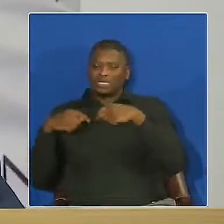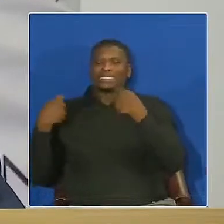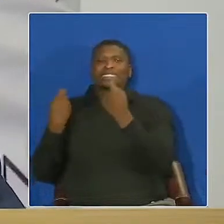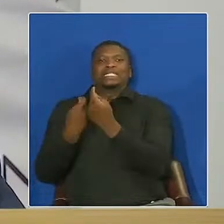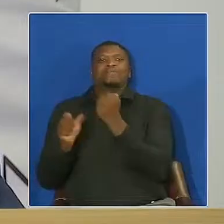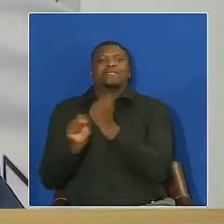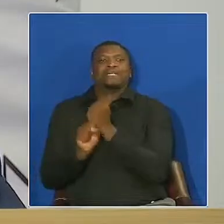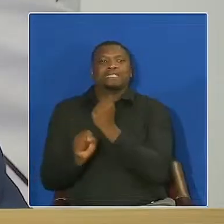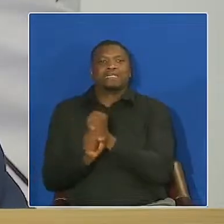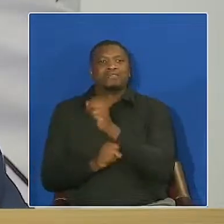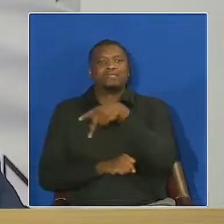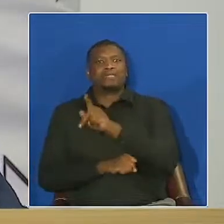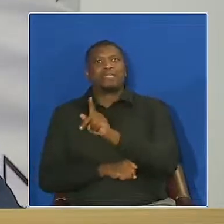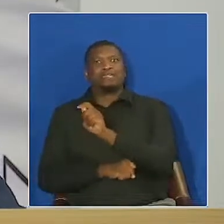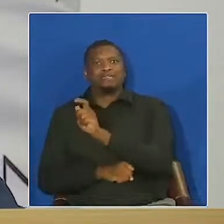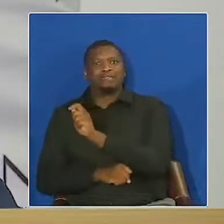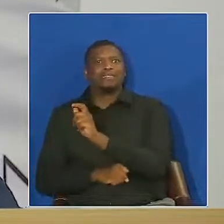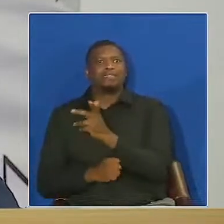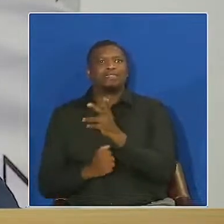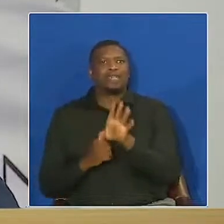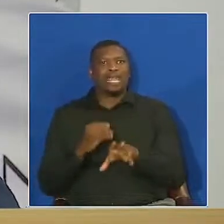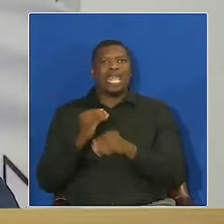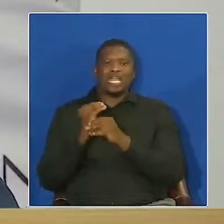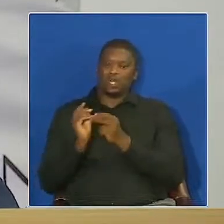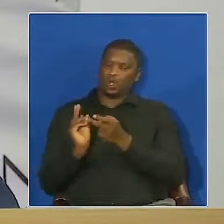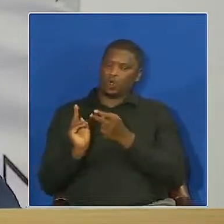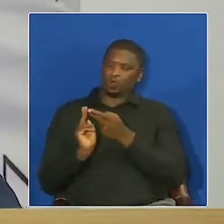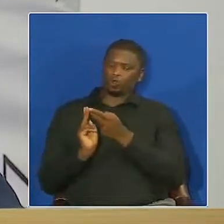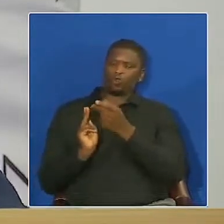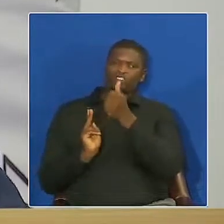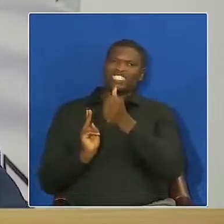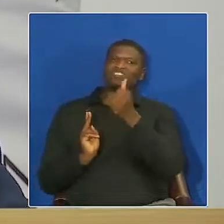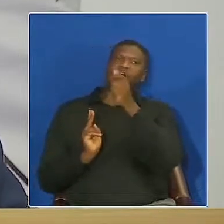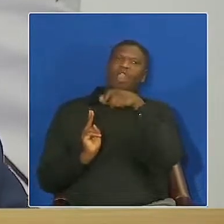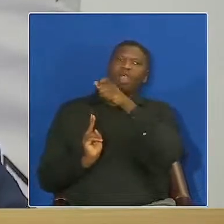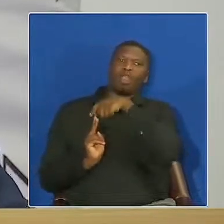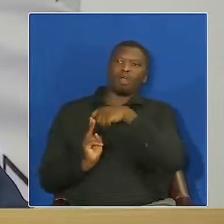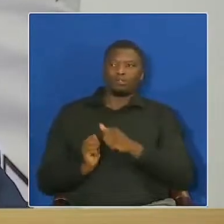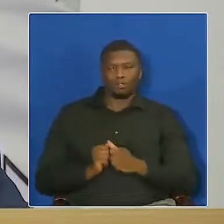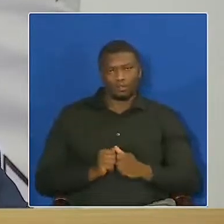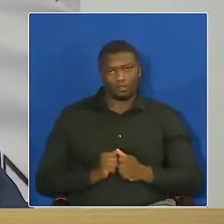killings task team together with the two generals.